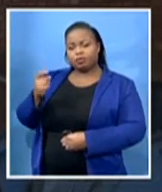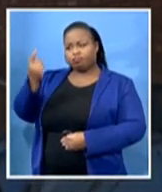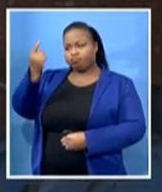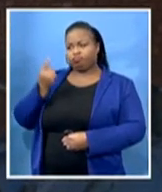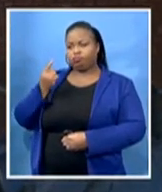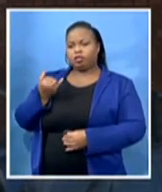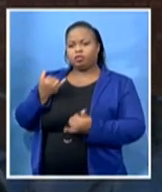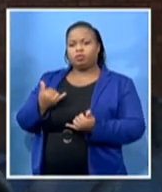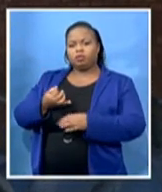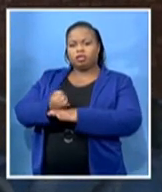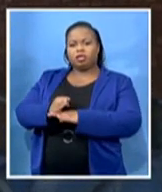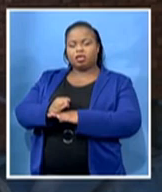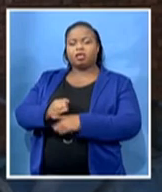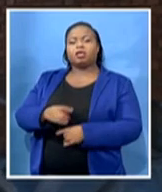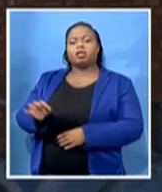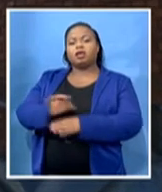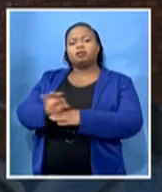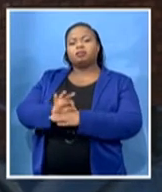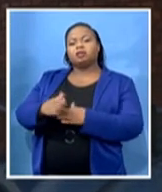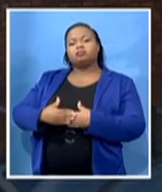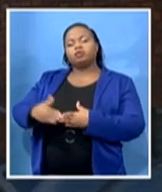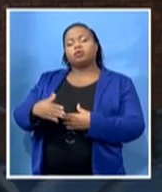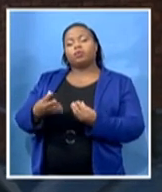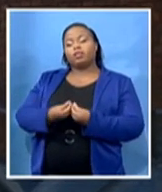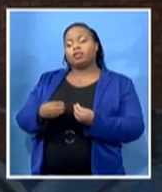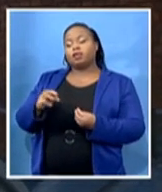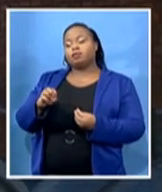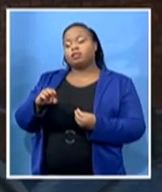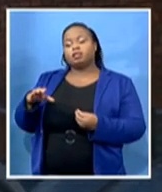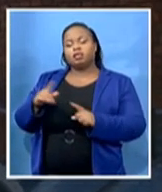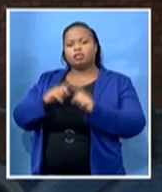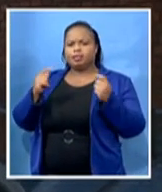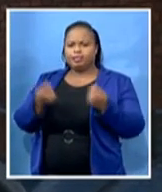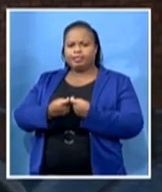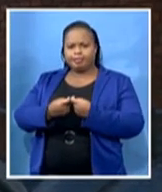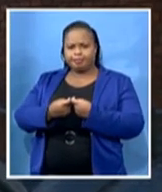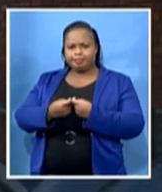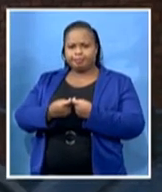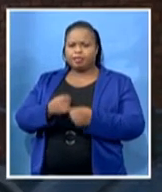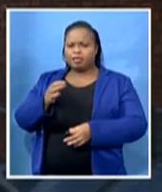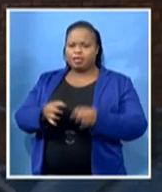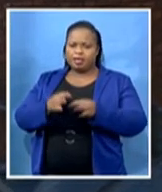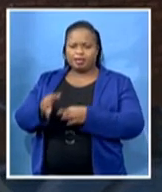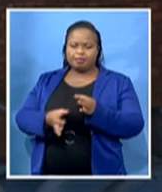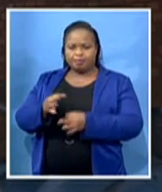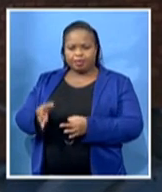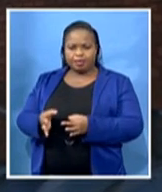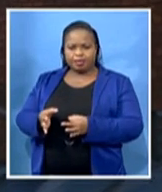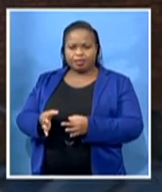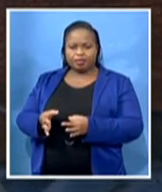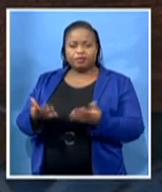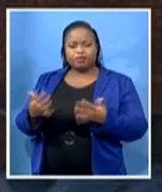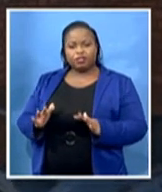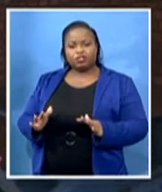did MEC and the whole team clarified. The feedback is that the staff